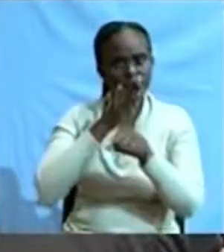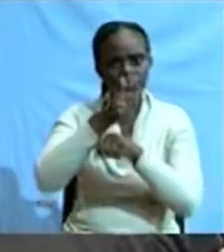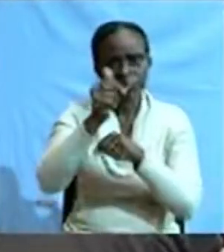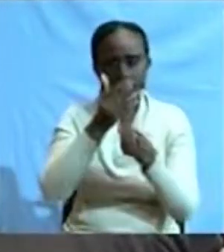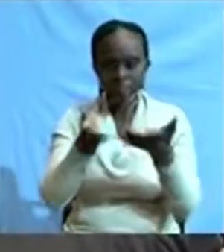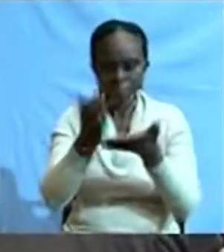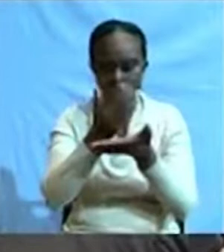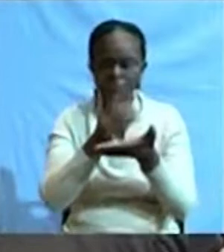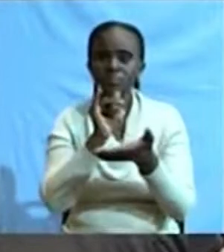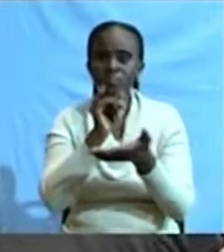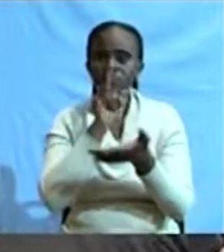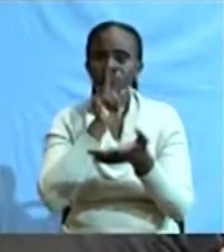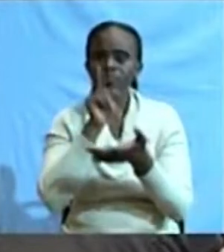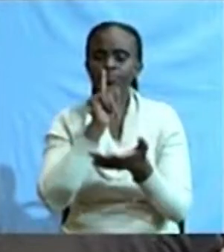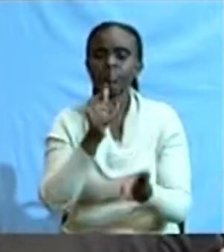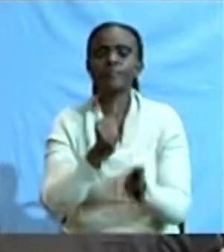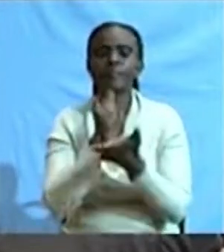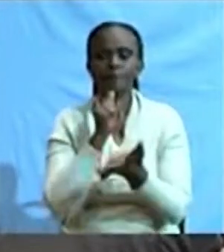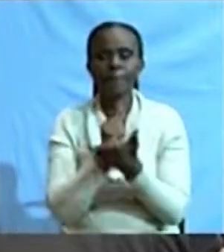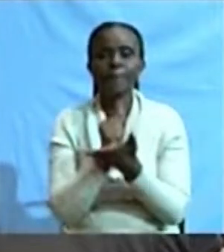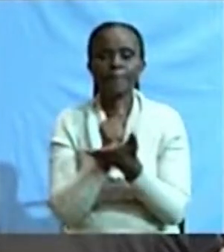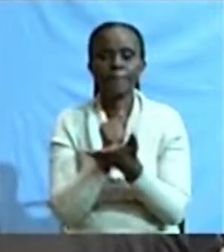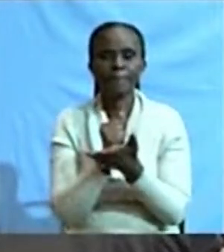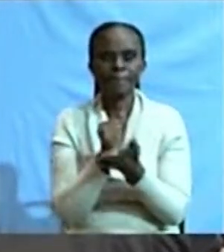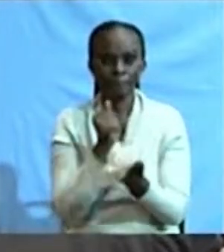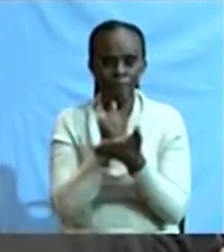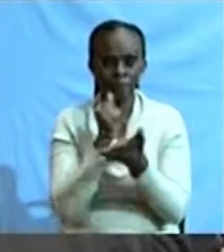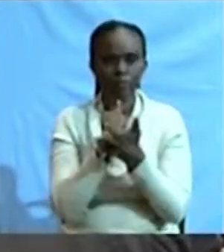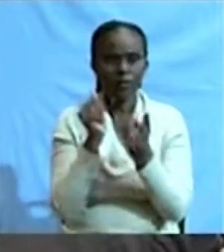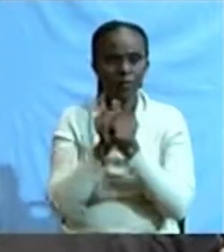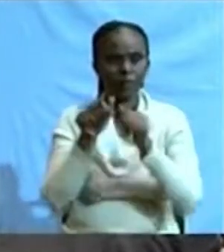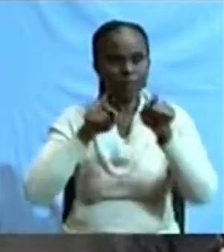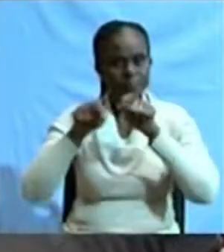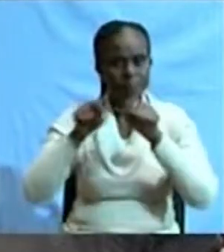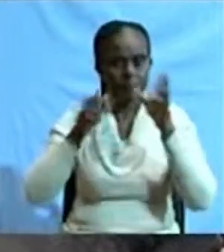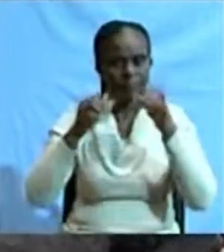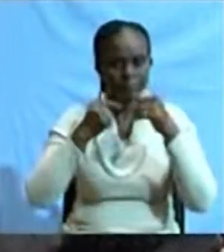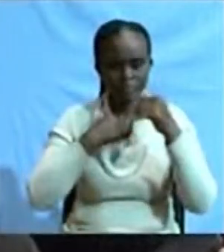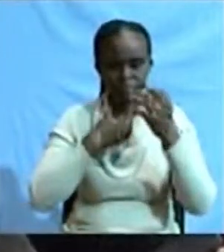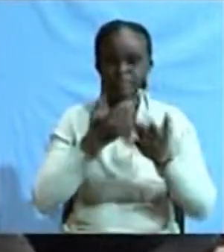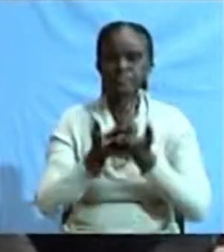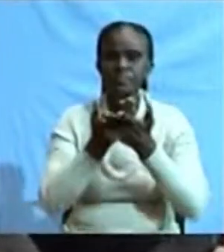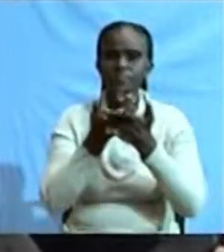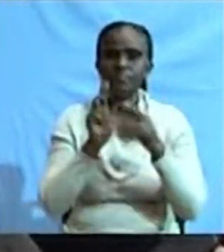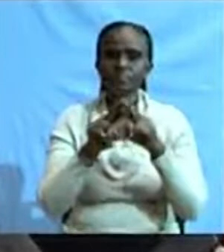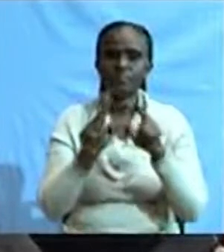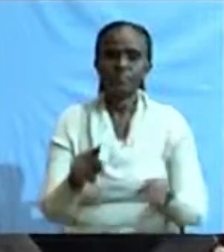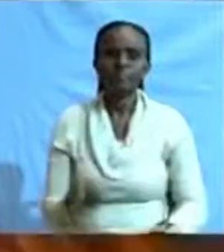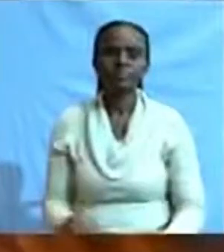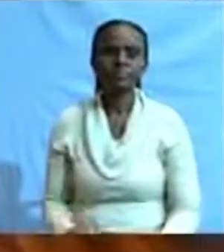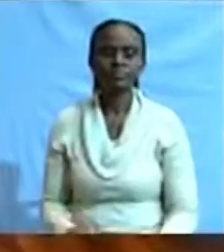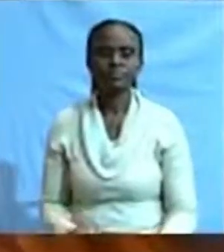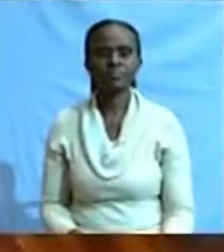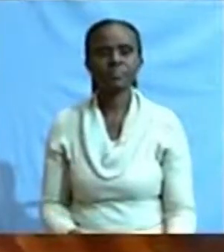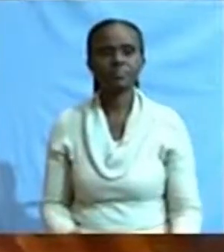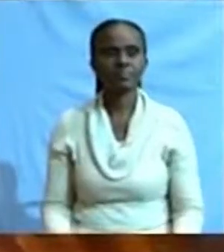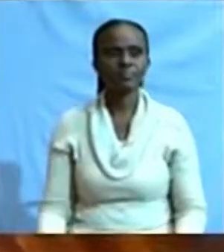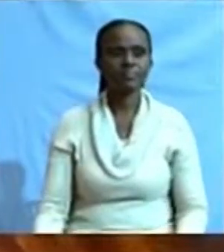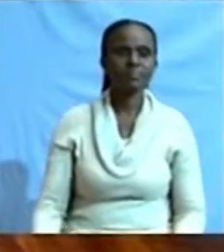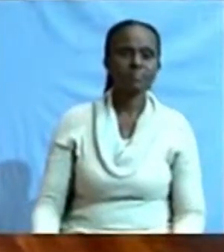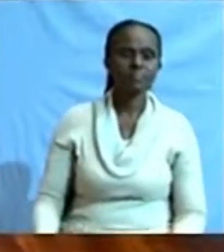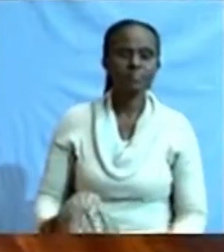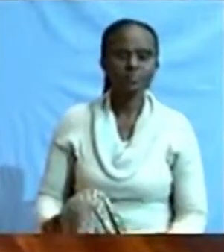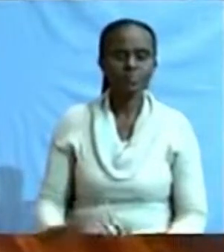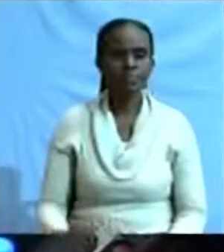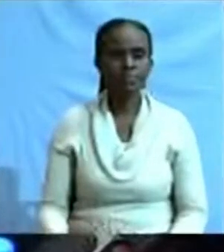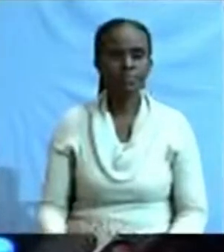will really help in terms of running the council? I submit, Chair. Honorable Nyambos, I think we can take two